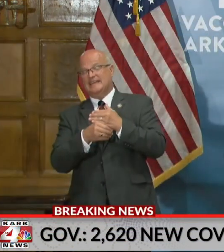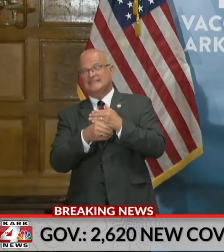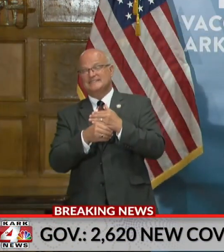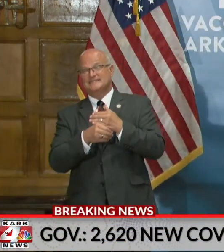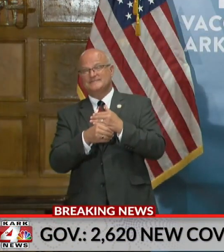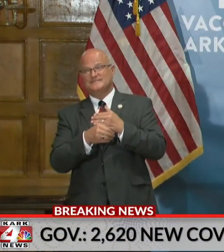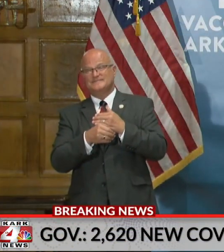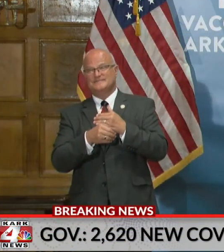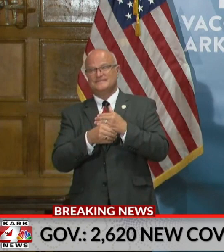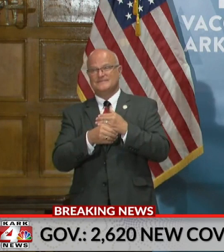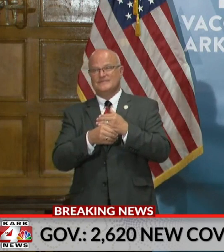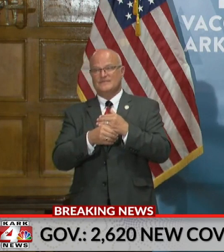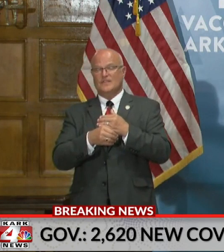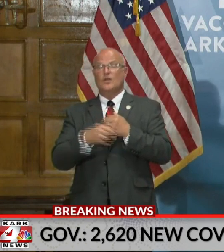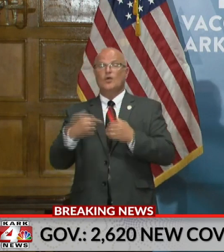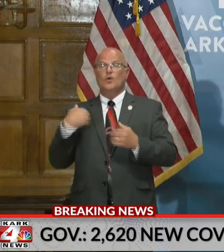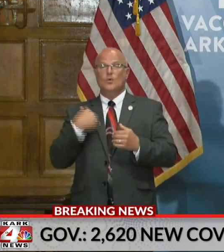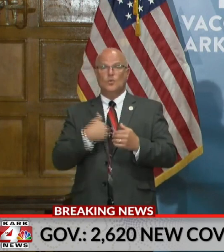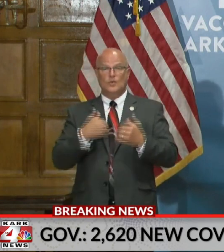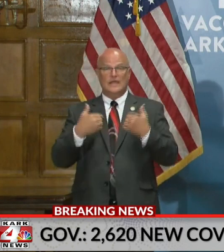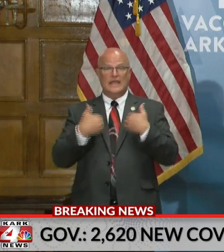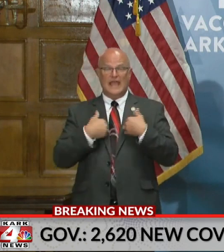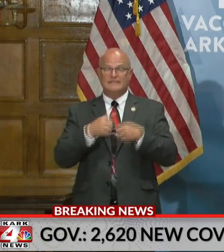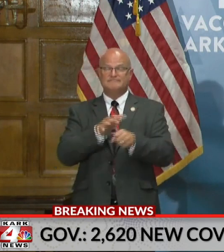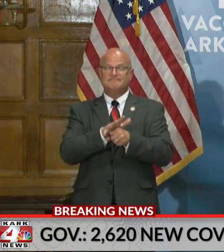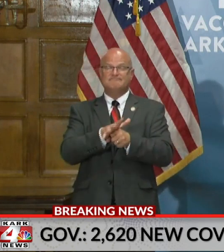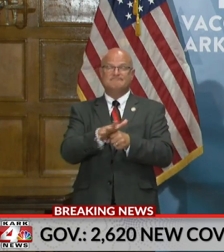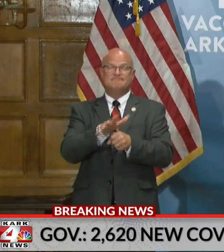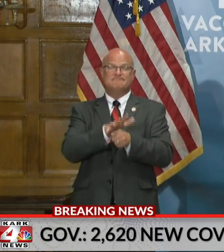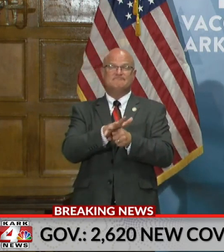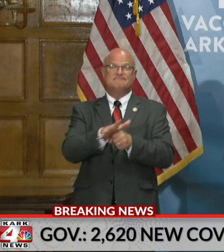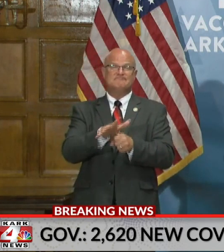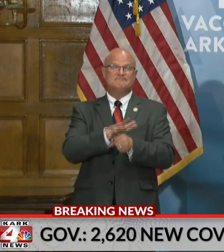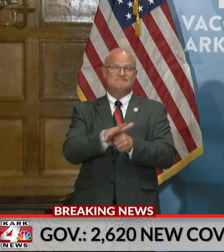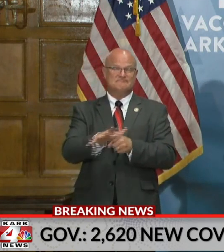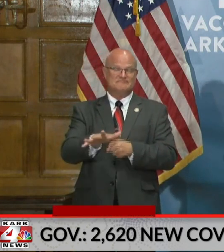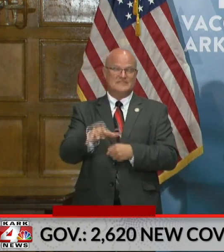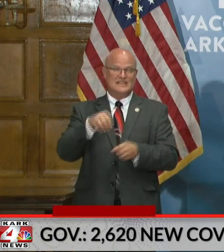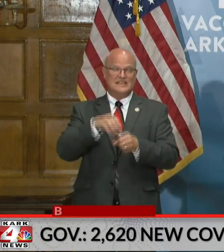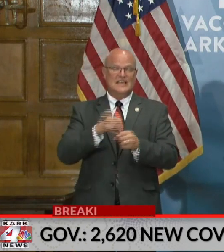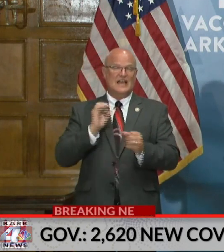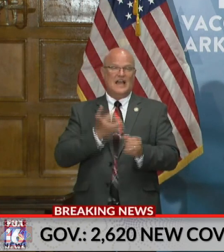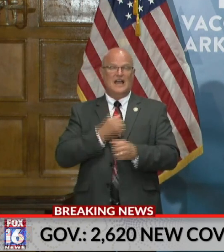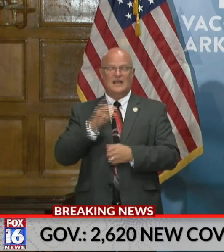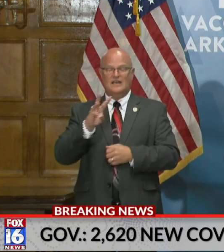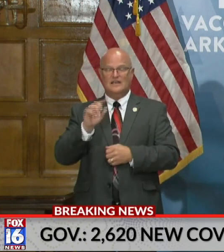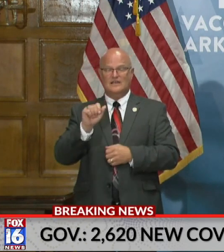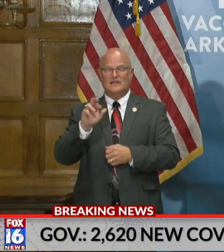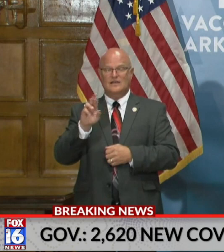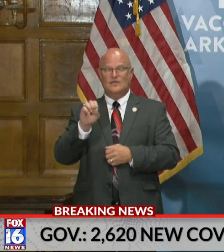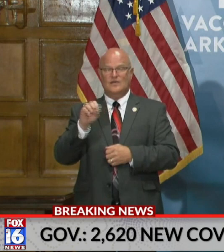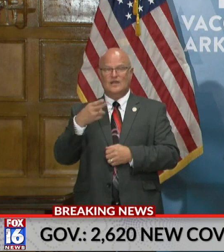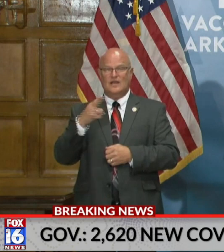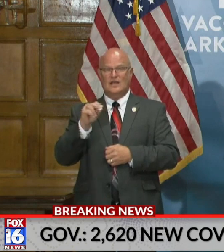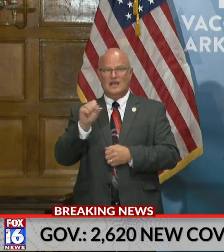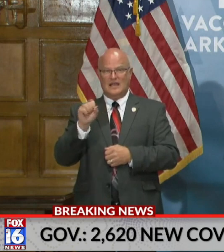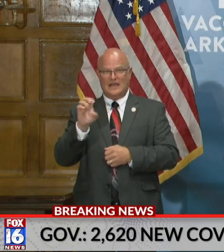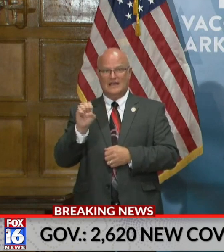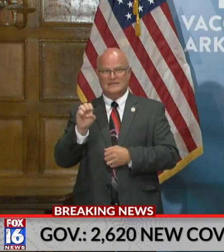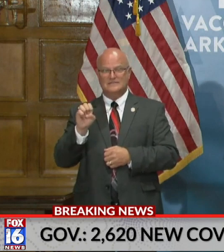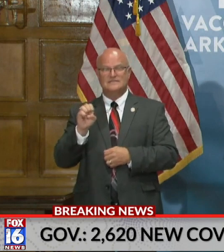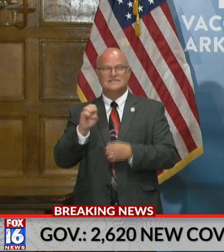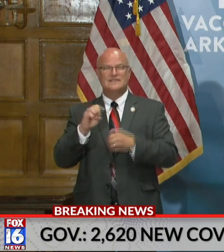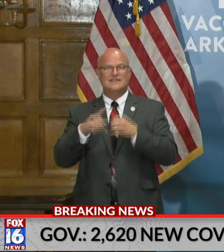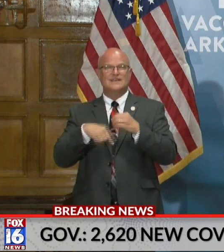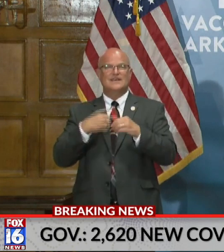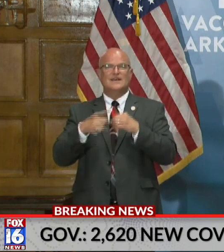that, we have ample supply in our warehouse